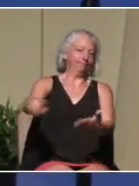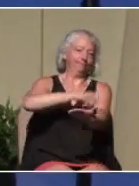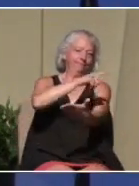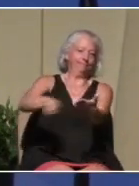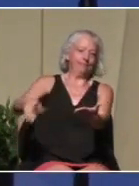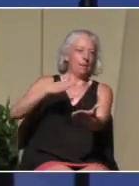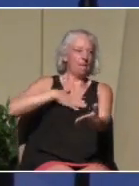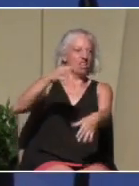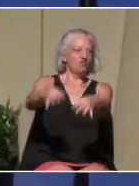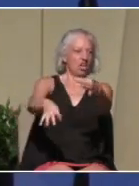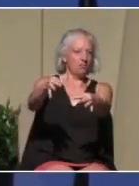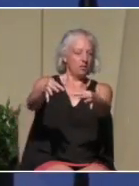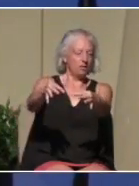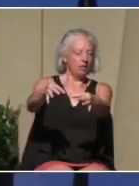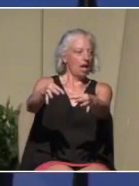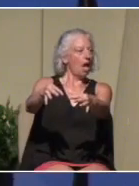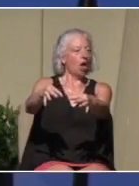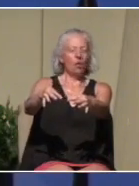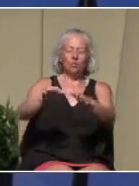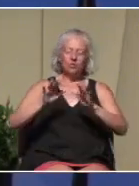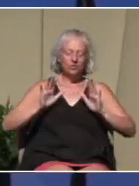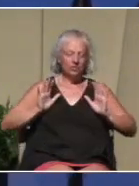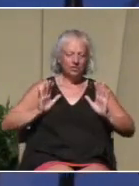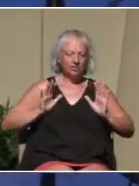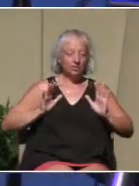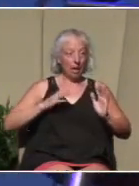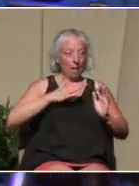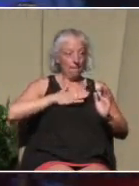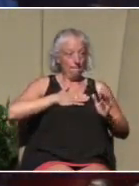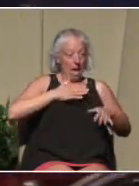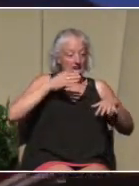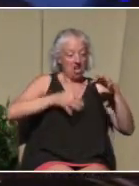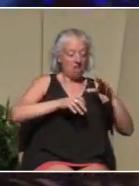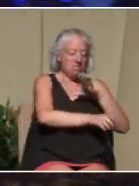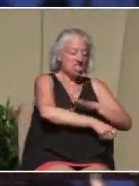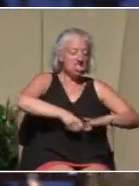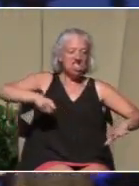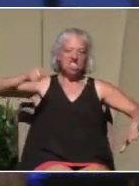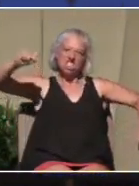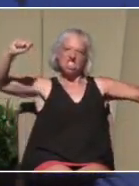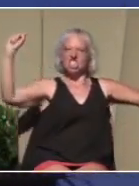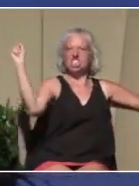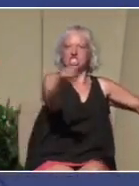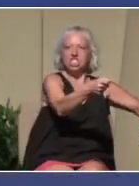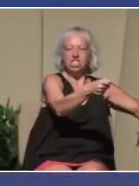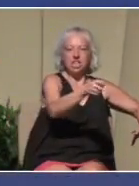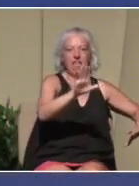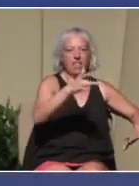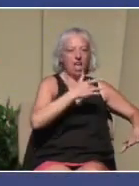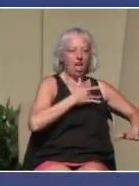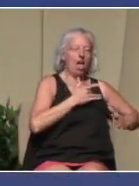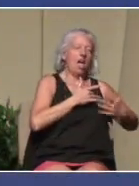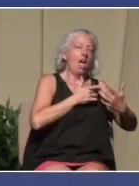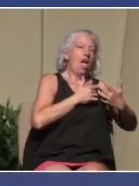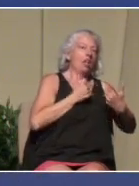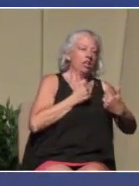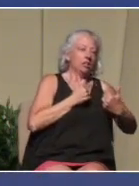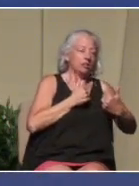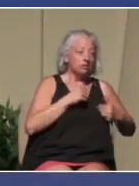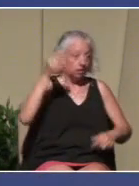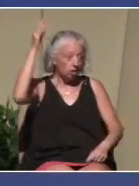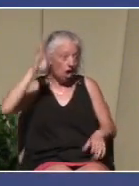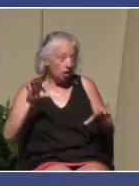judgment. We take the sword of our judgment and we just slash them through the heart, but God never does that.